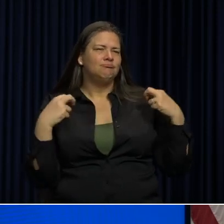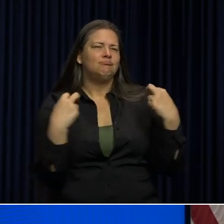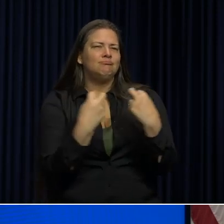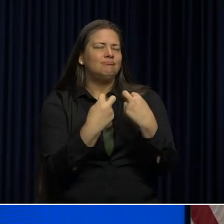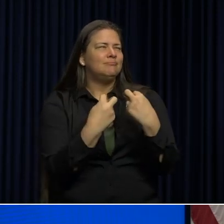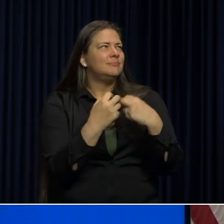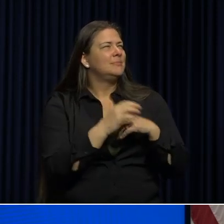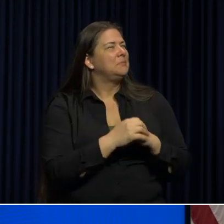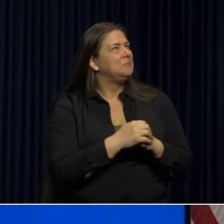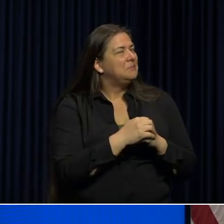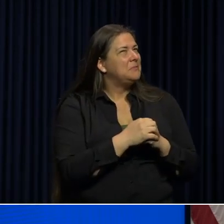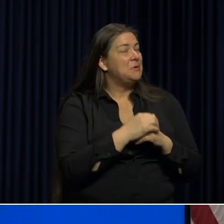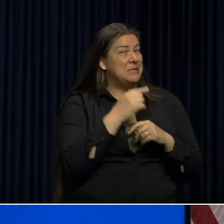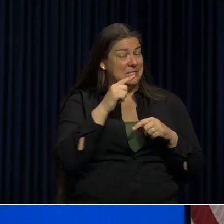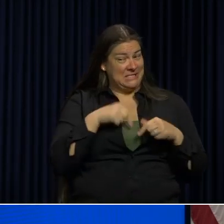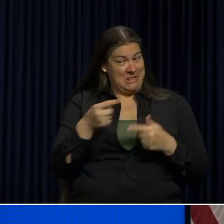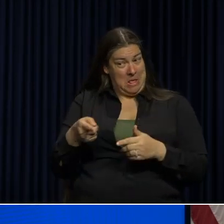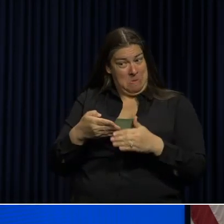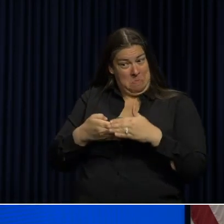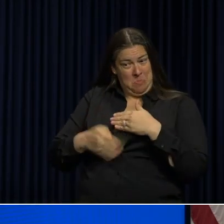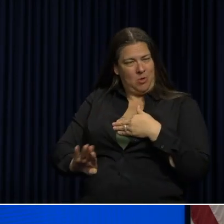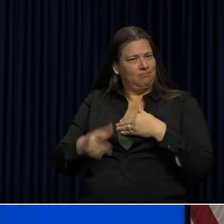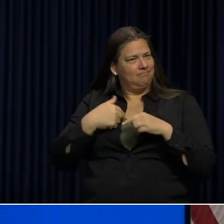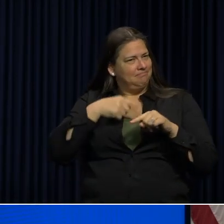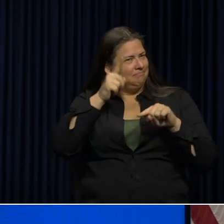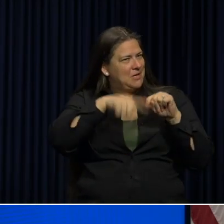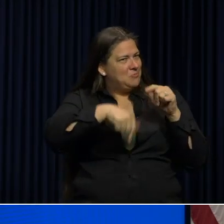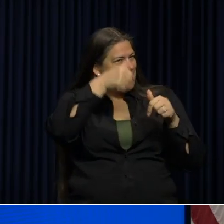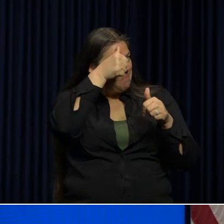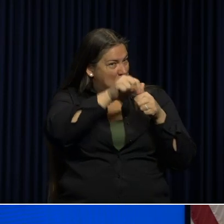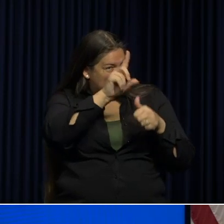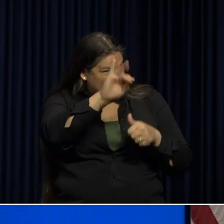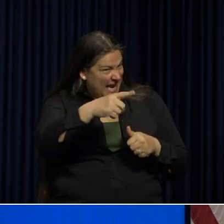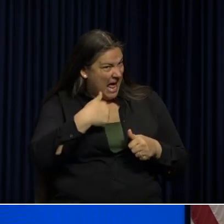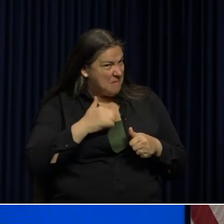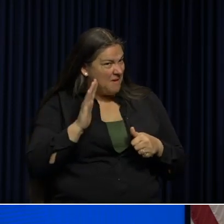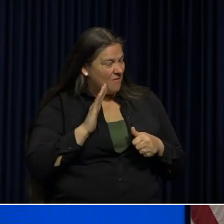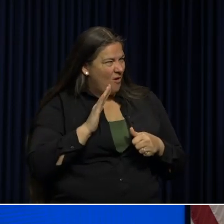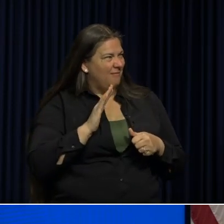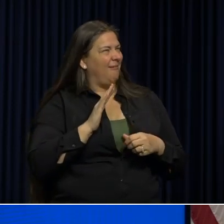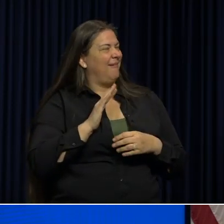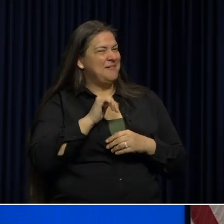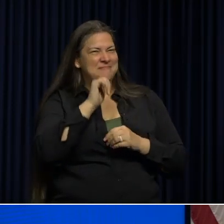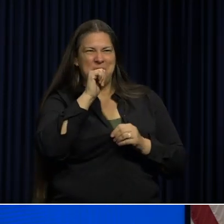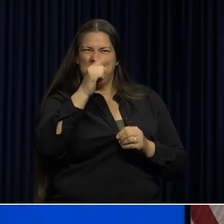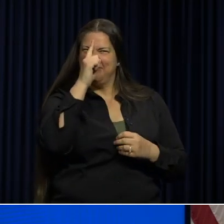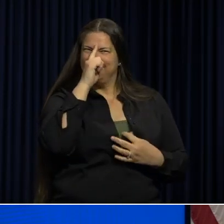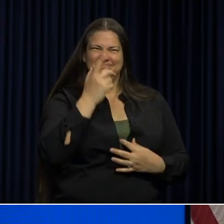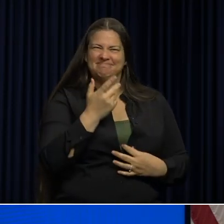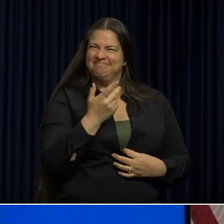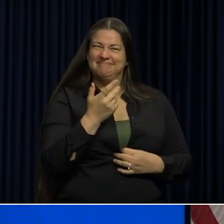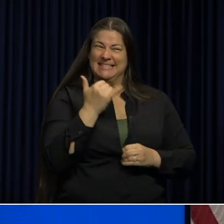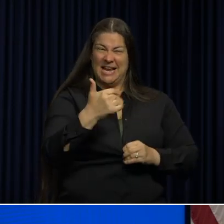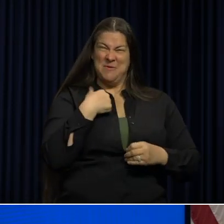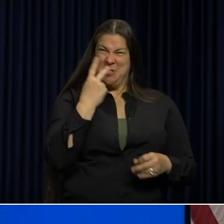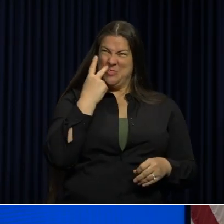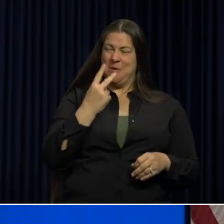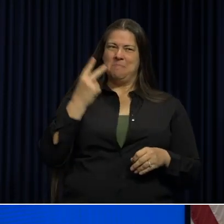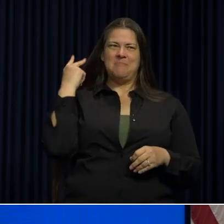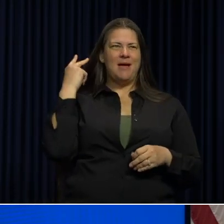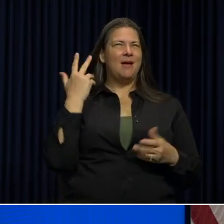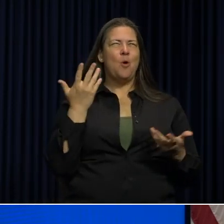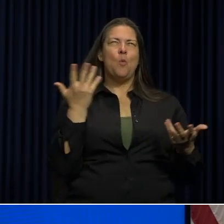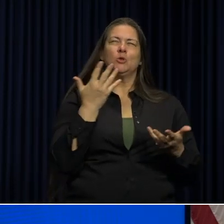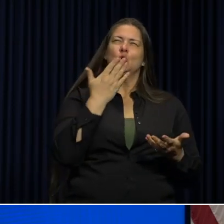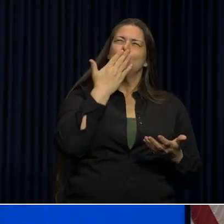time, probably since they were born, that was the case. None of us are going to look back at this time and think that it was good